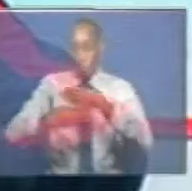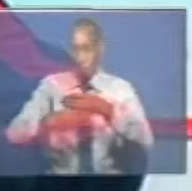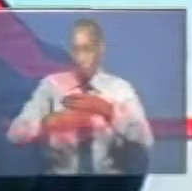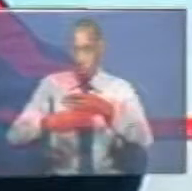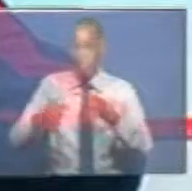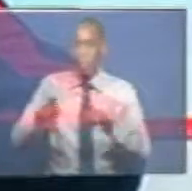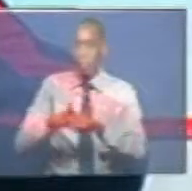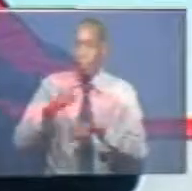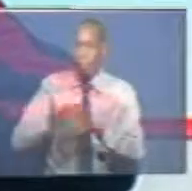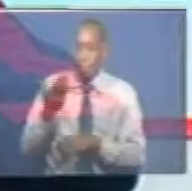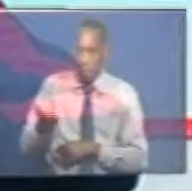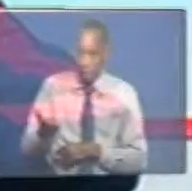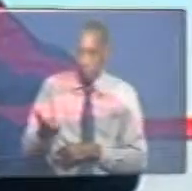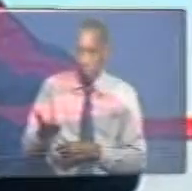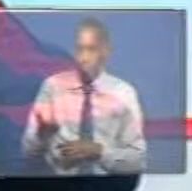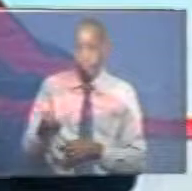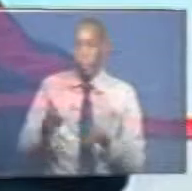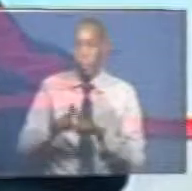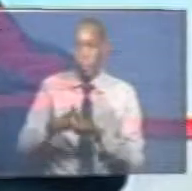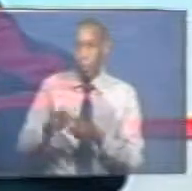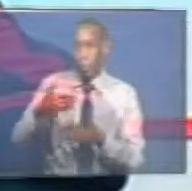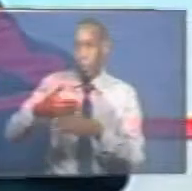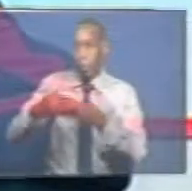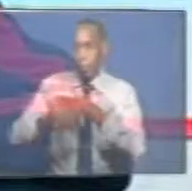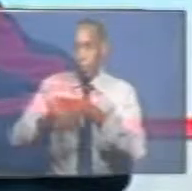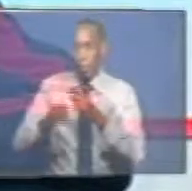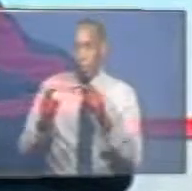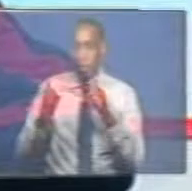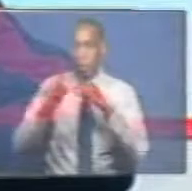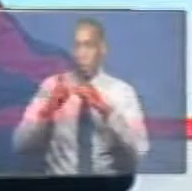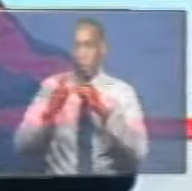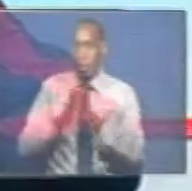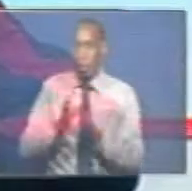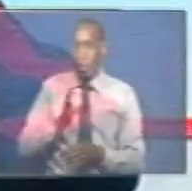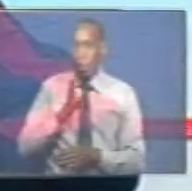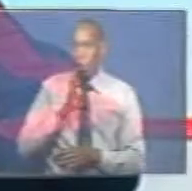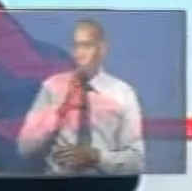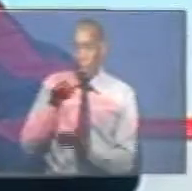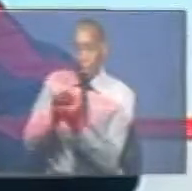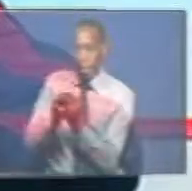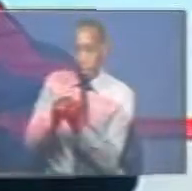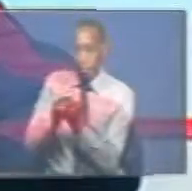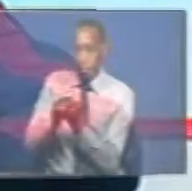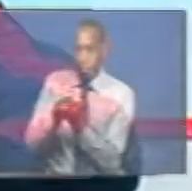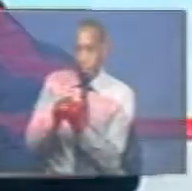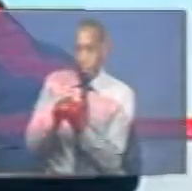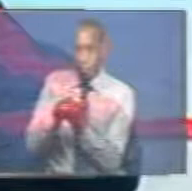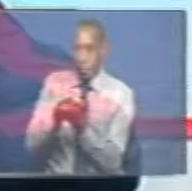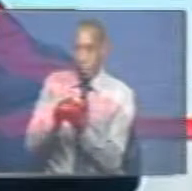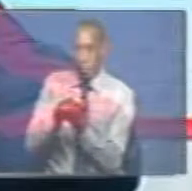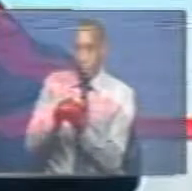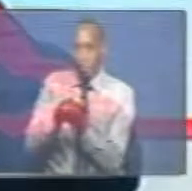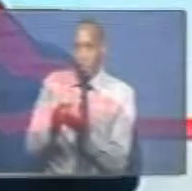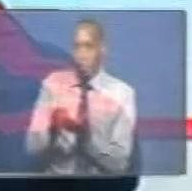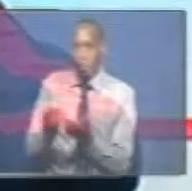were there, we found that there is also a need of building toilet and a water tank for reservation. Okay. So there we did